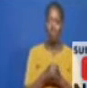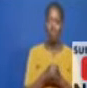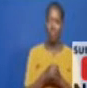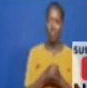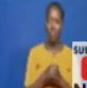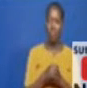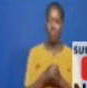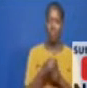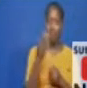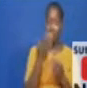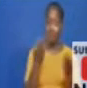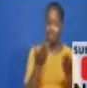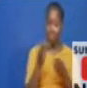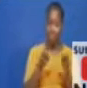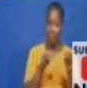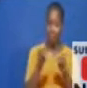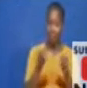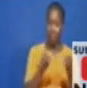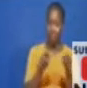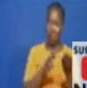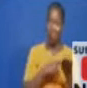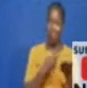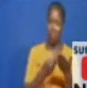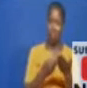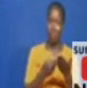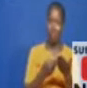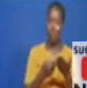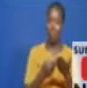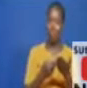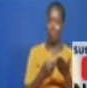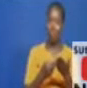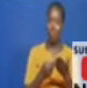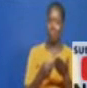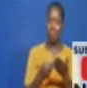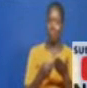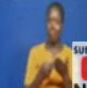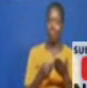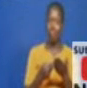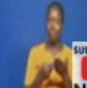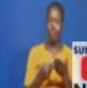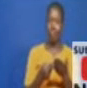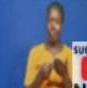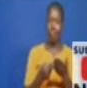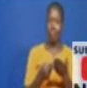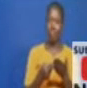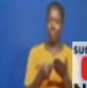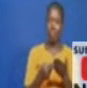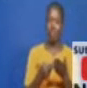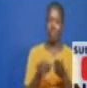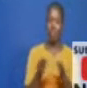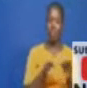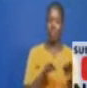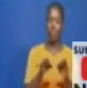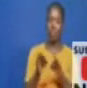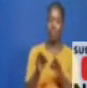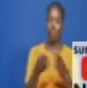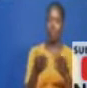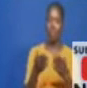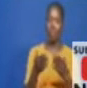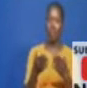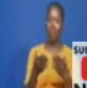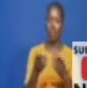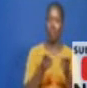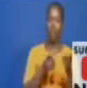Because that's where management of resources and the gauge to how you can run our